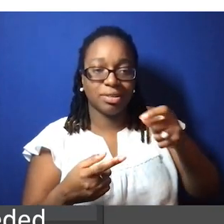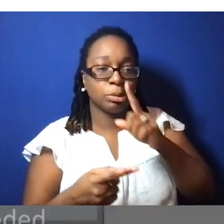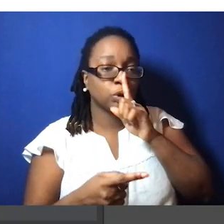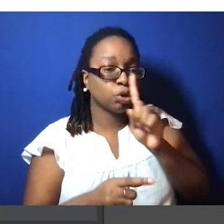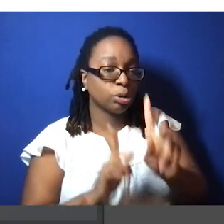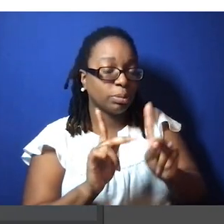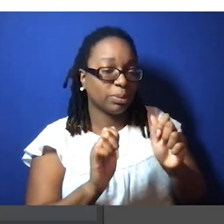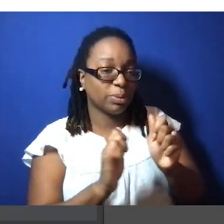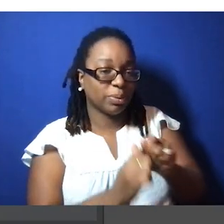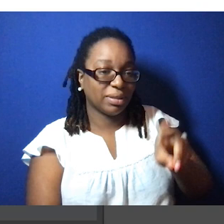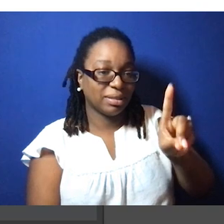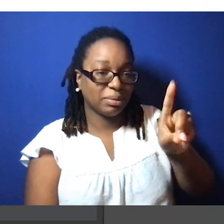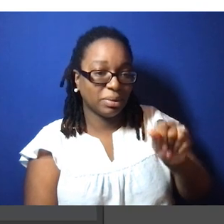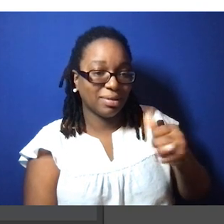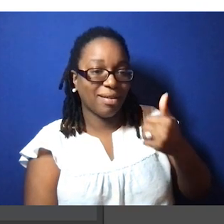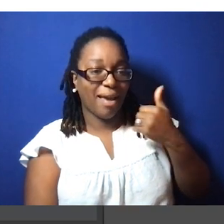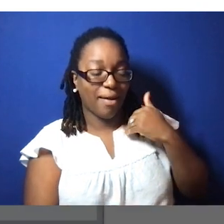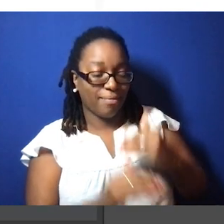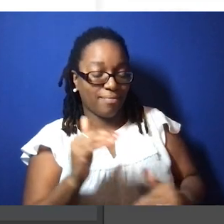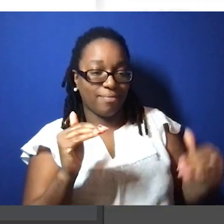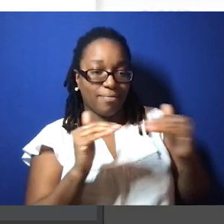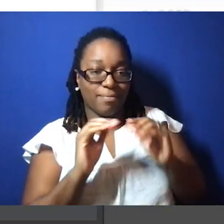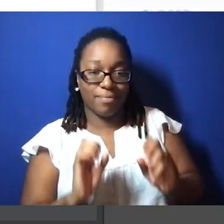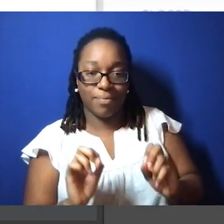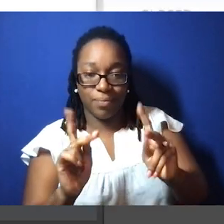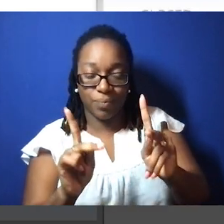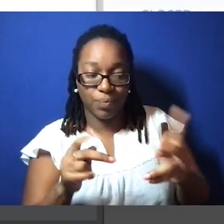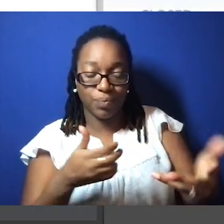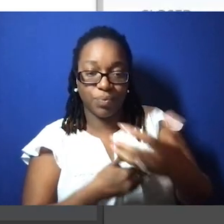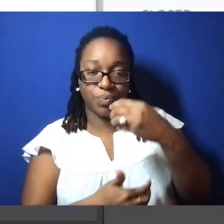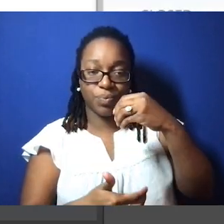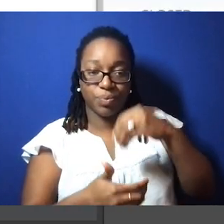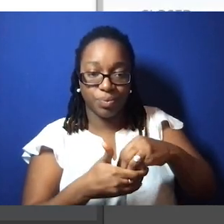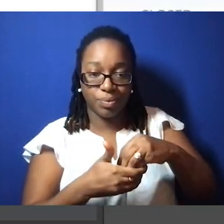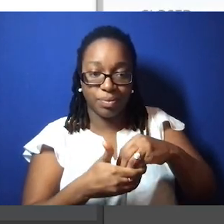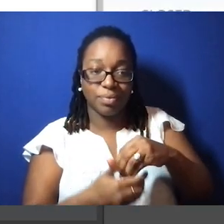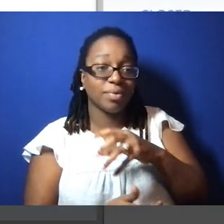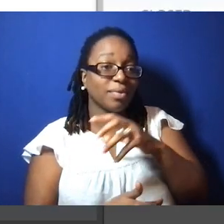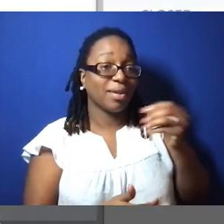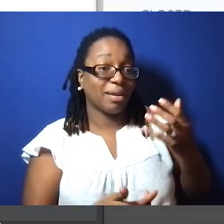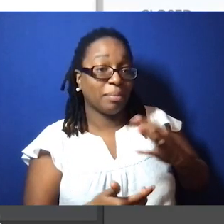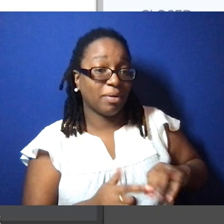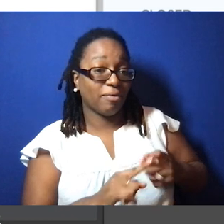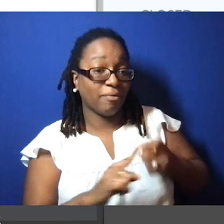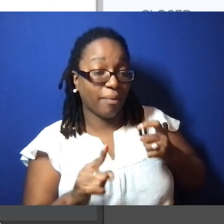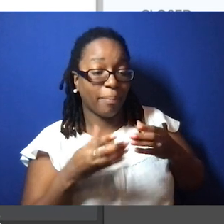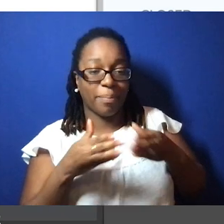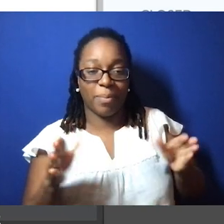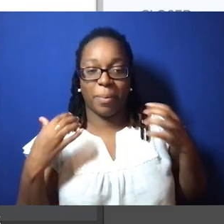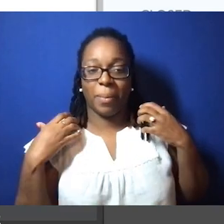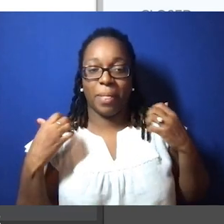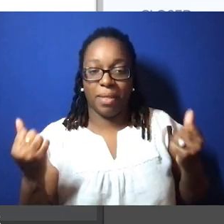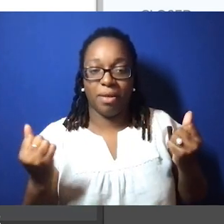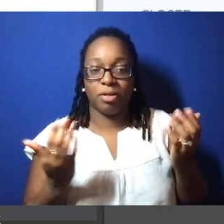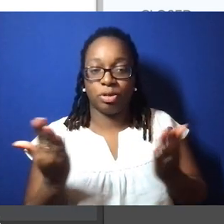needed to ensure people with disabilities have an equal opportunity to participate in and benefit